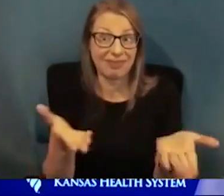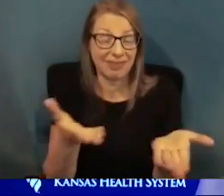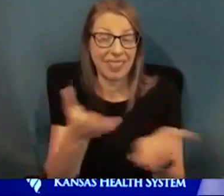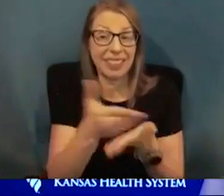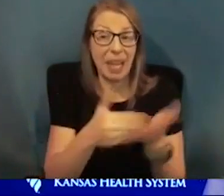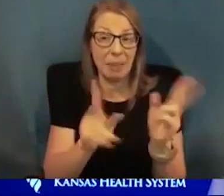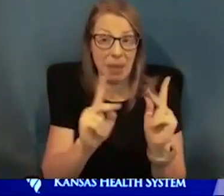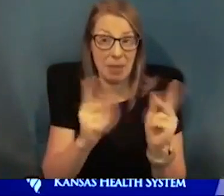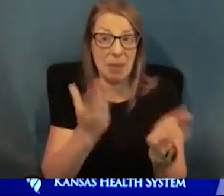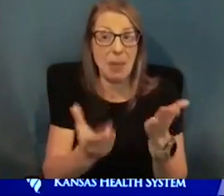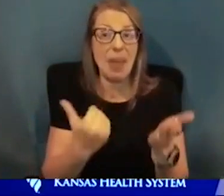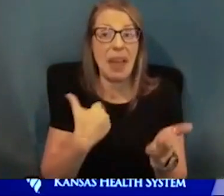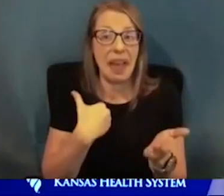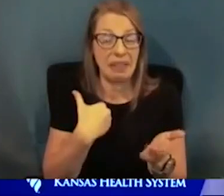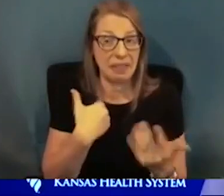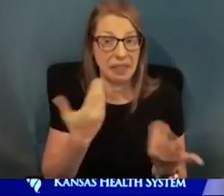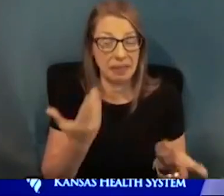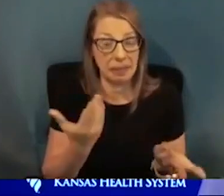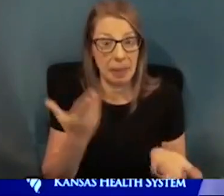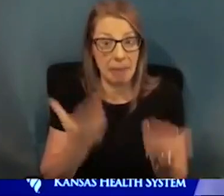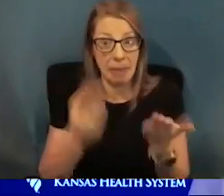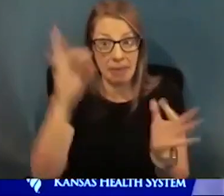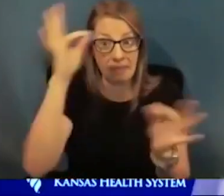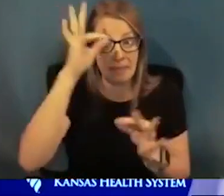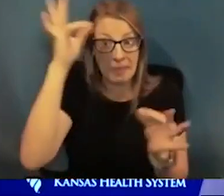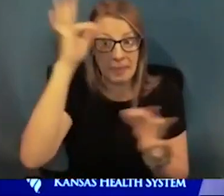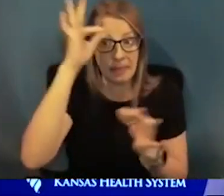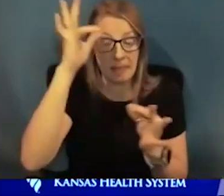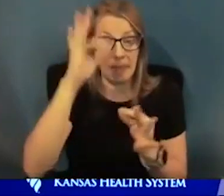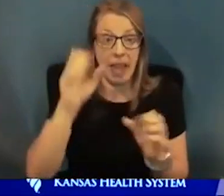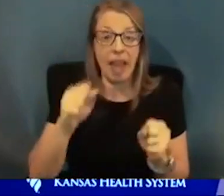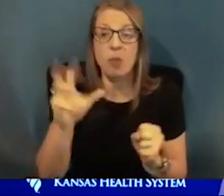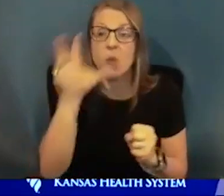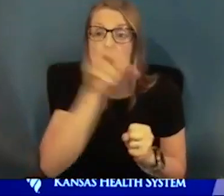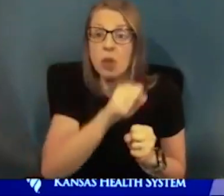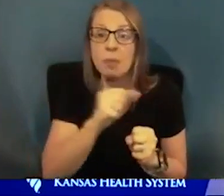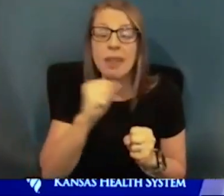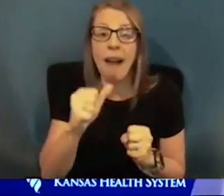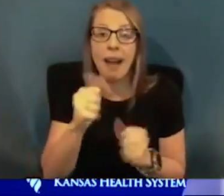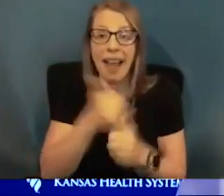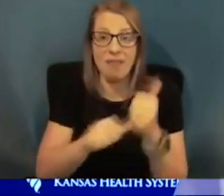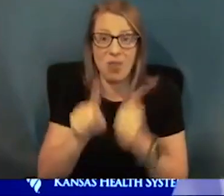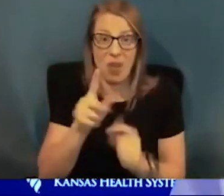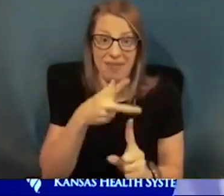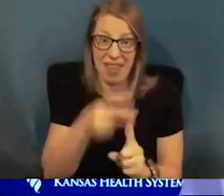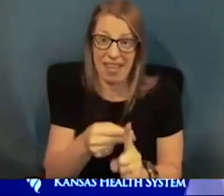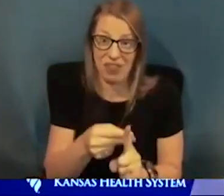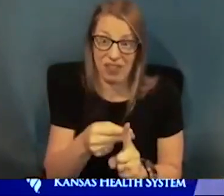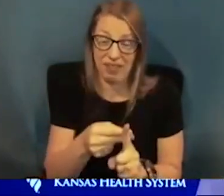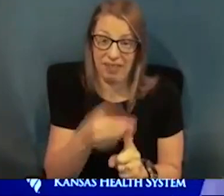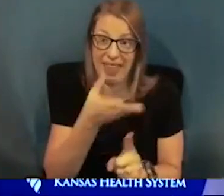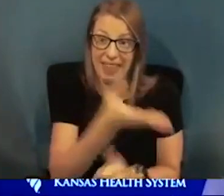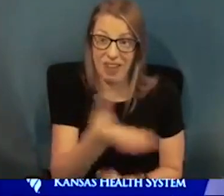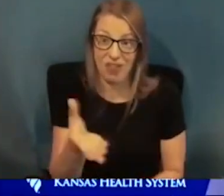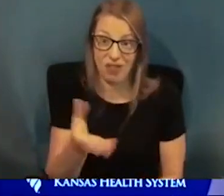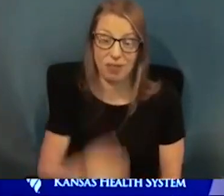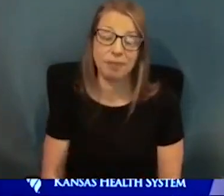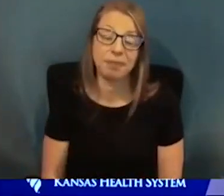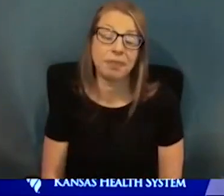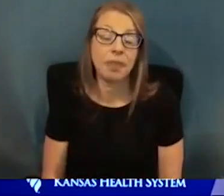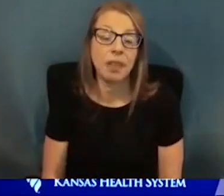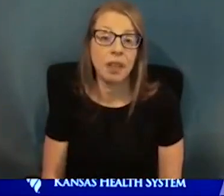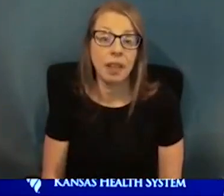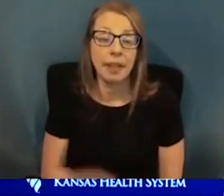are infected with Delta. They may not even know it. And you have to assume that not everybody is probably going to be vaccinated in that situation. So I think in this case,